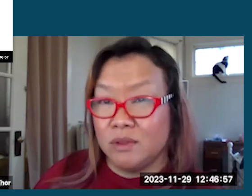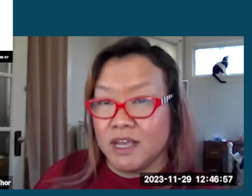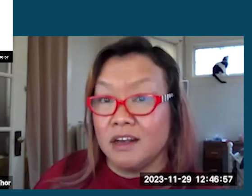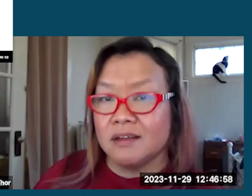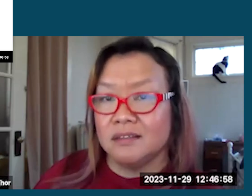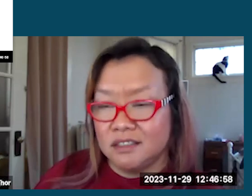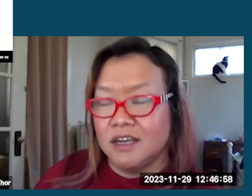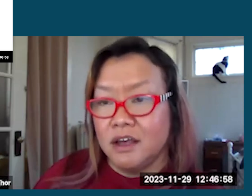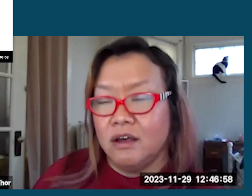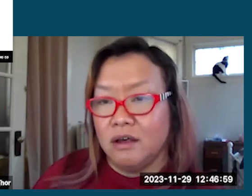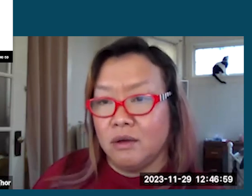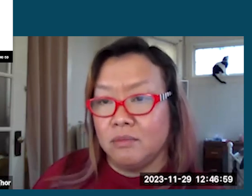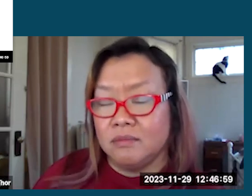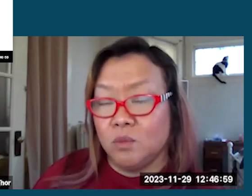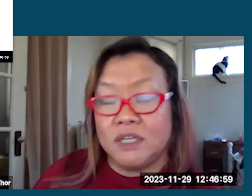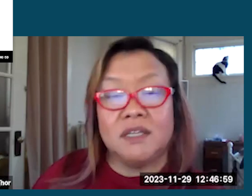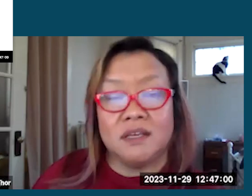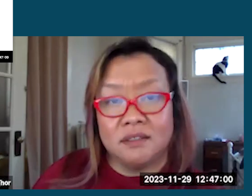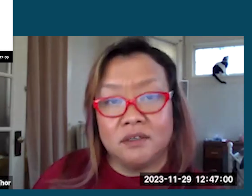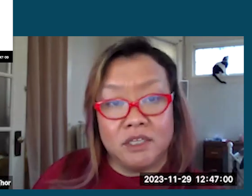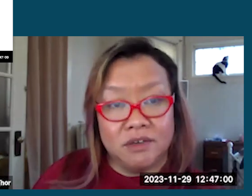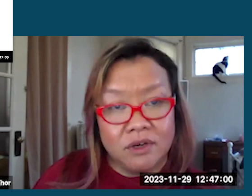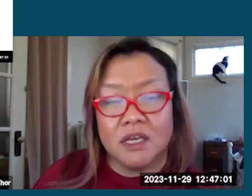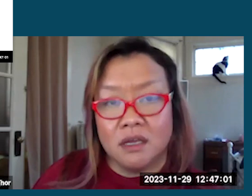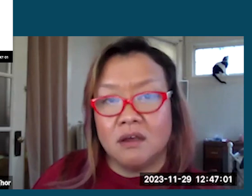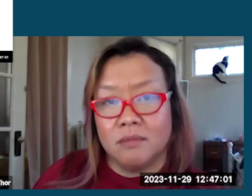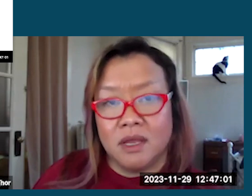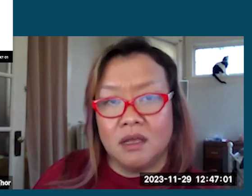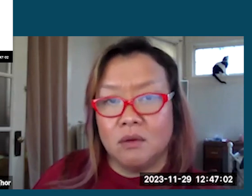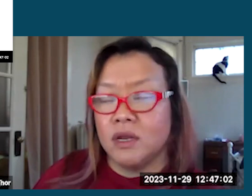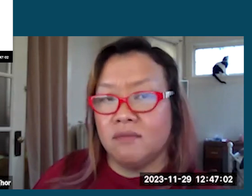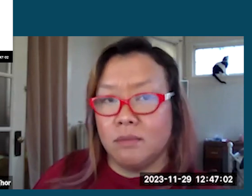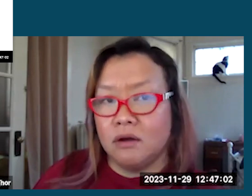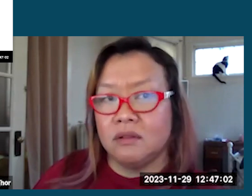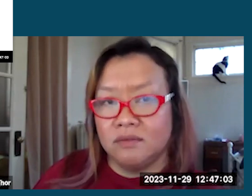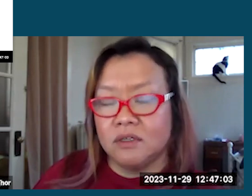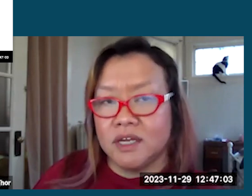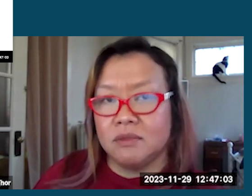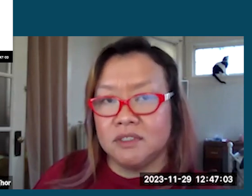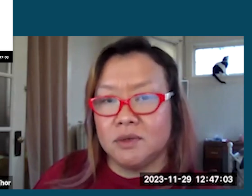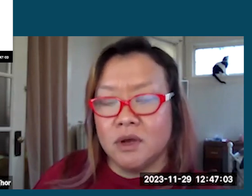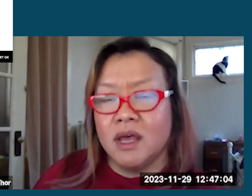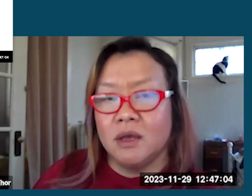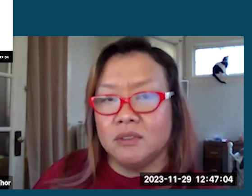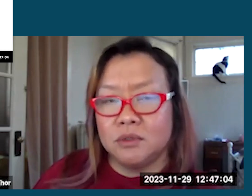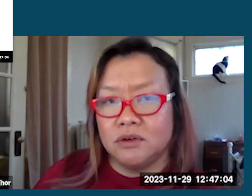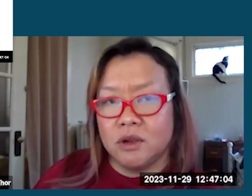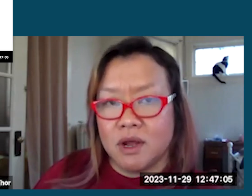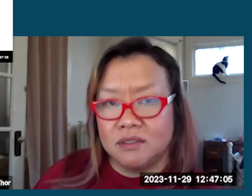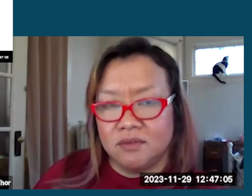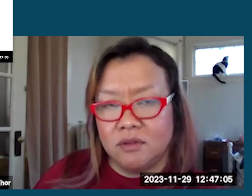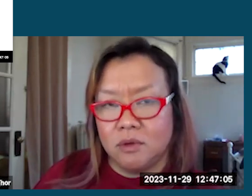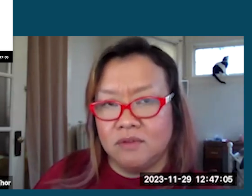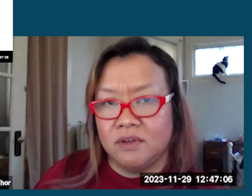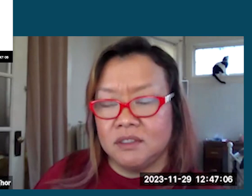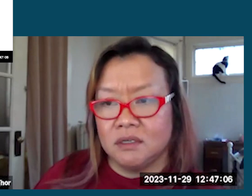time with my youngest, we did things a little bit differently, and it went even better than the first time. And so it was a real learning